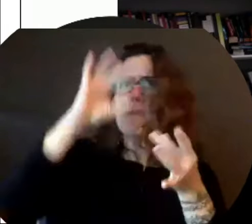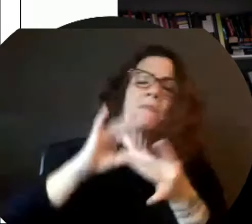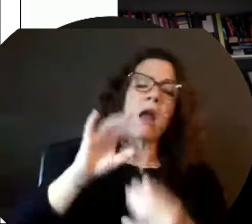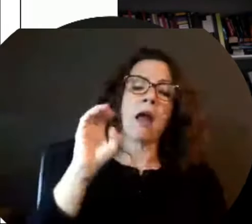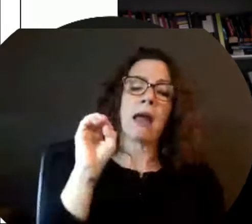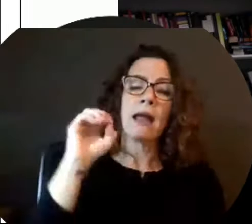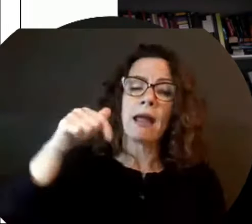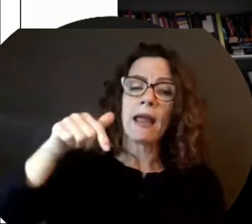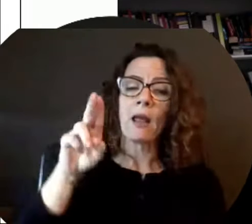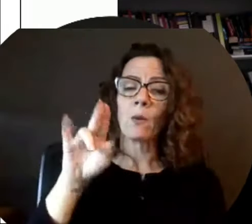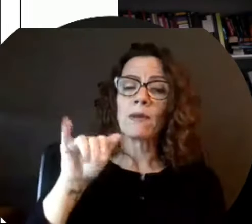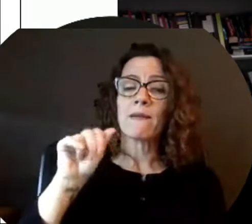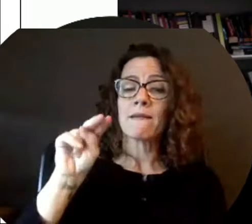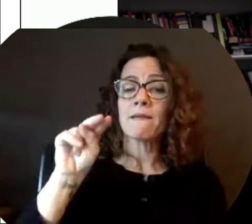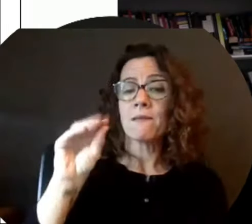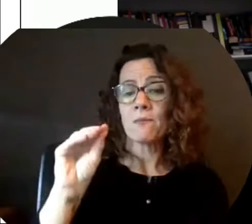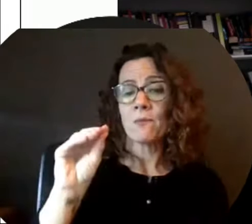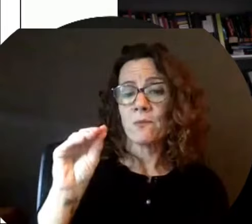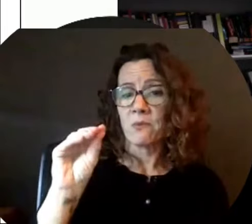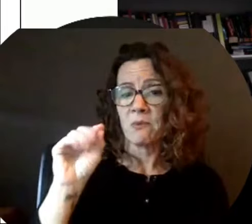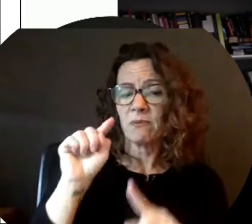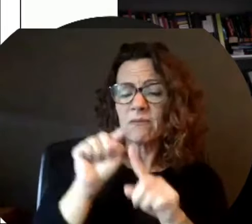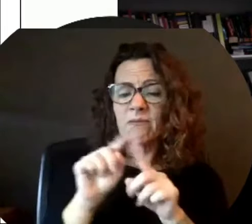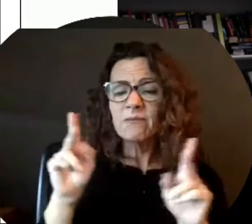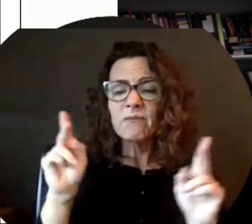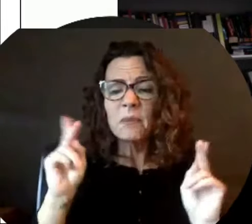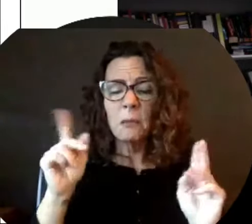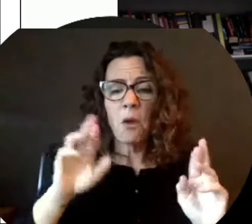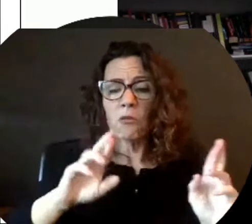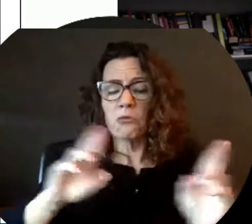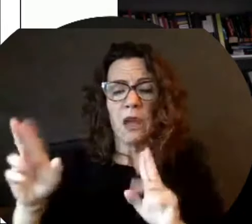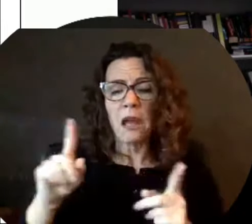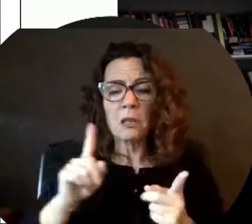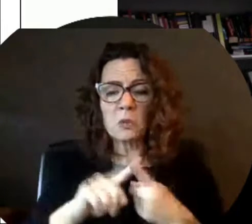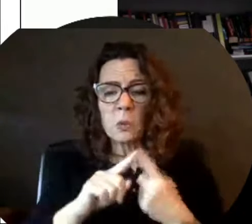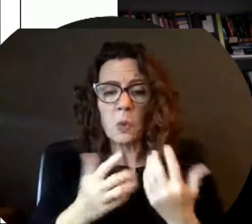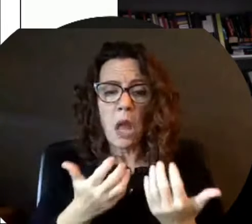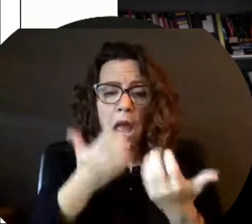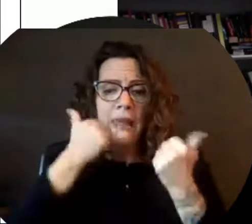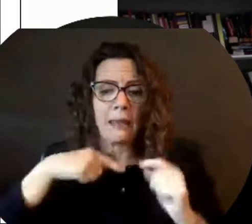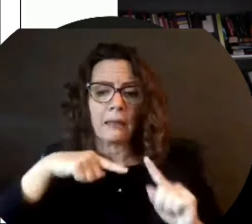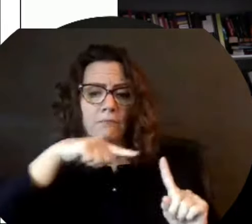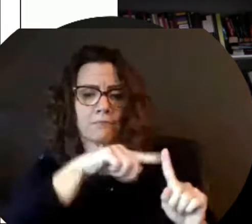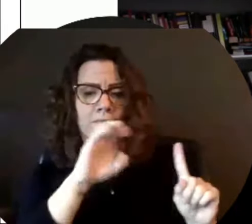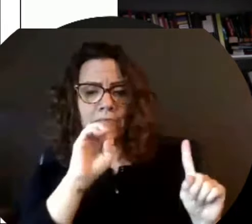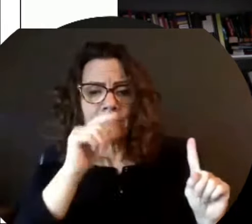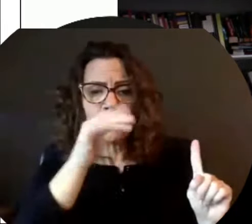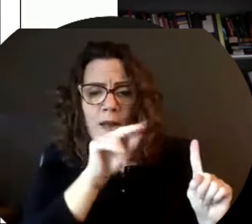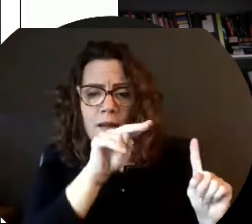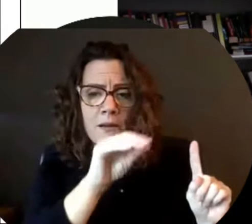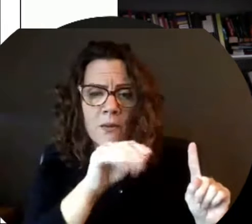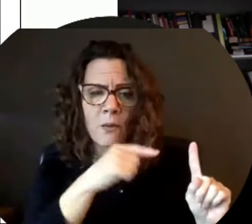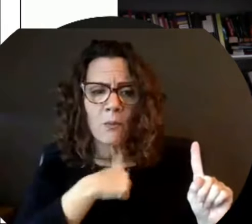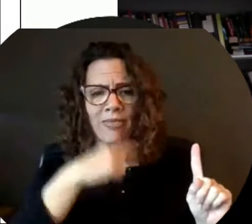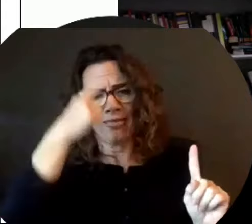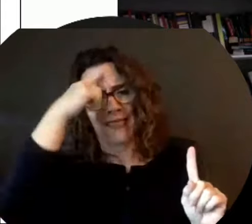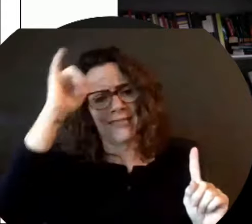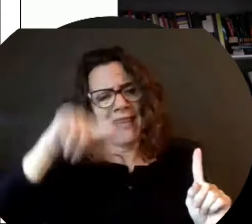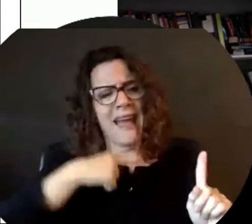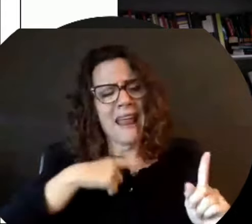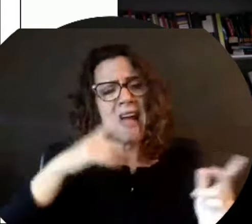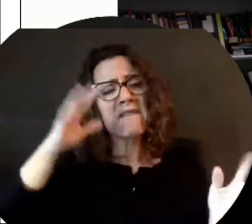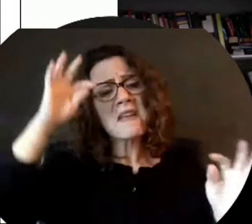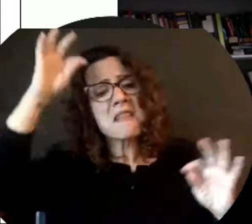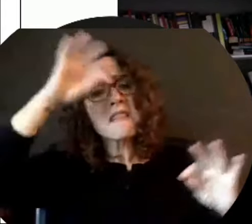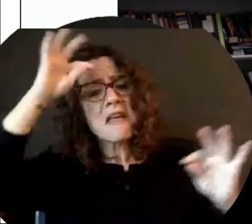kind of naive interpretation. But when we understand the ways in which slaves as in the Caribbean